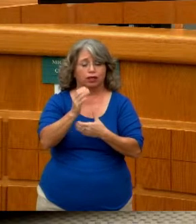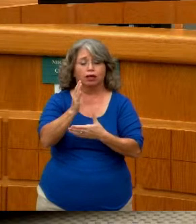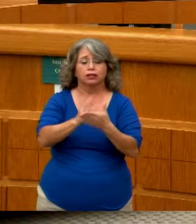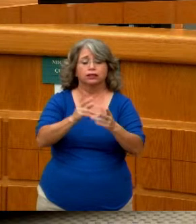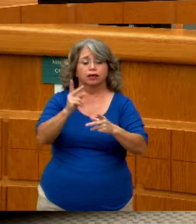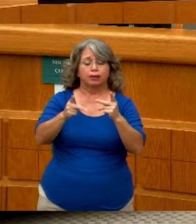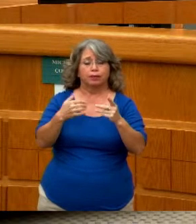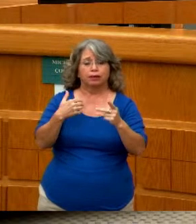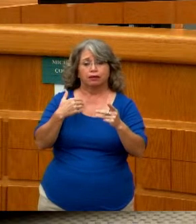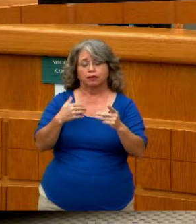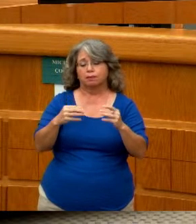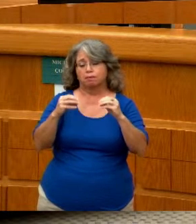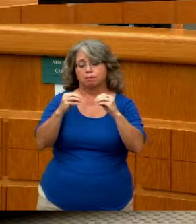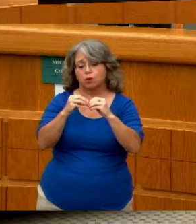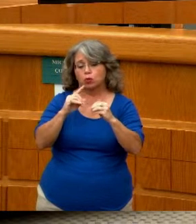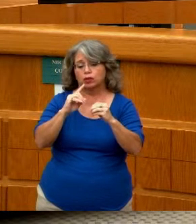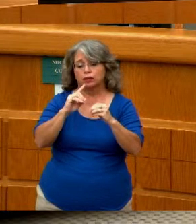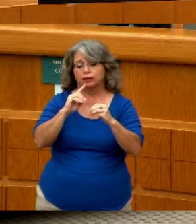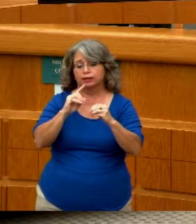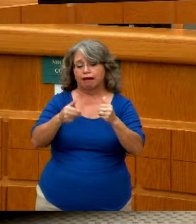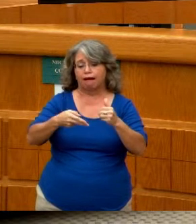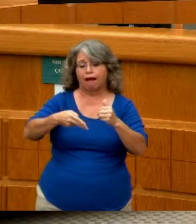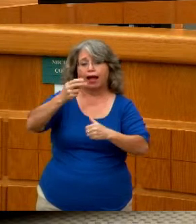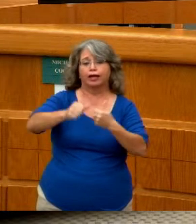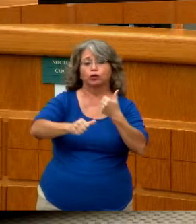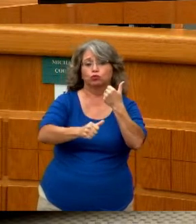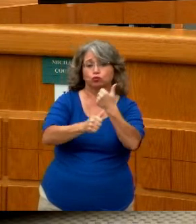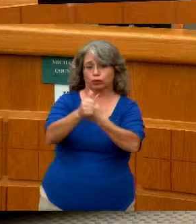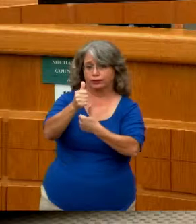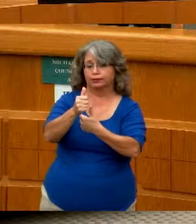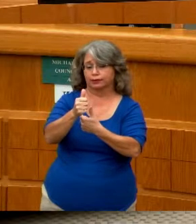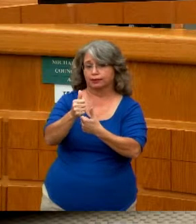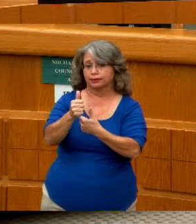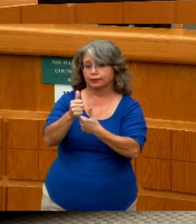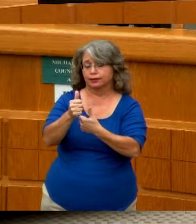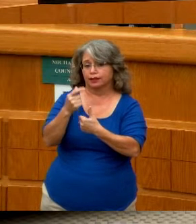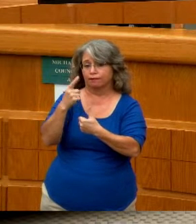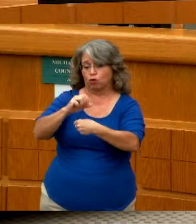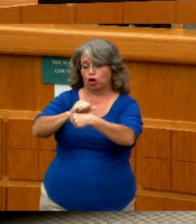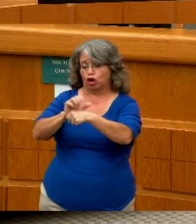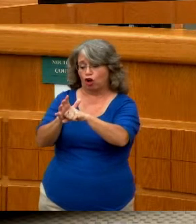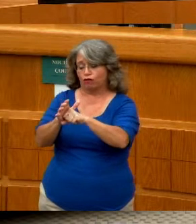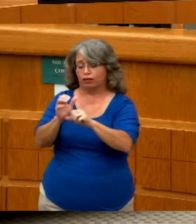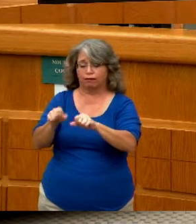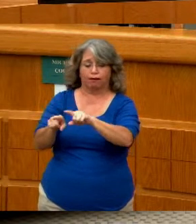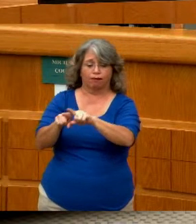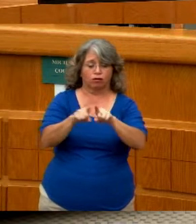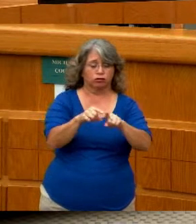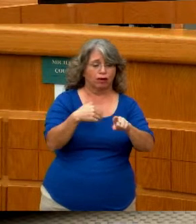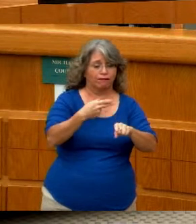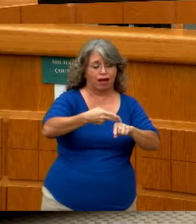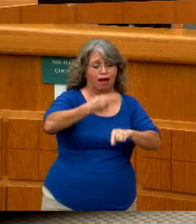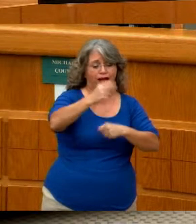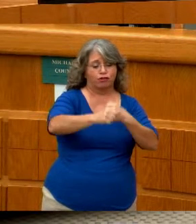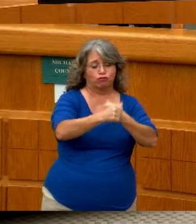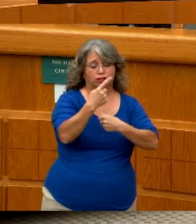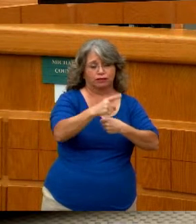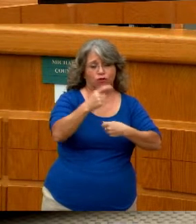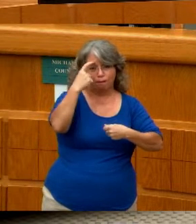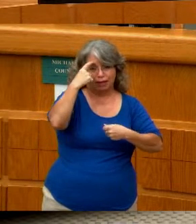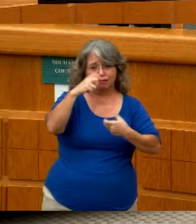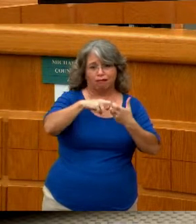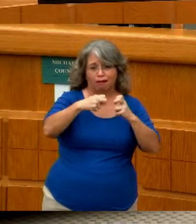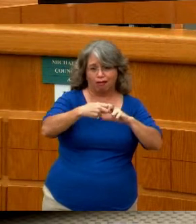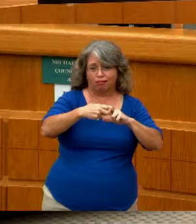And people in particular who are higher risk for severe illness from COVID-19 could also find themselves at risk for mental